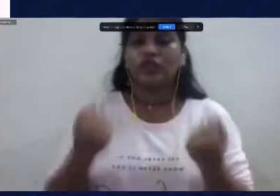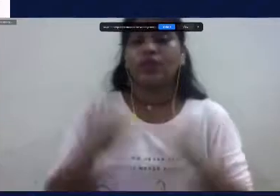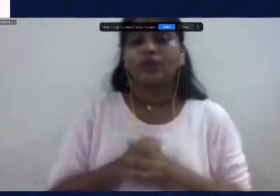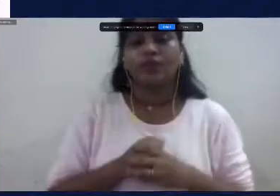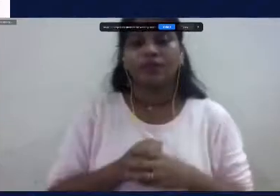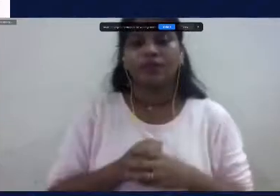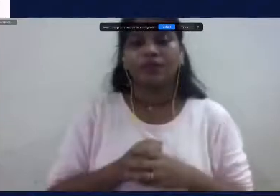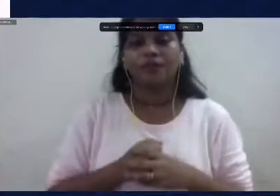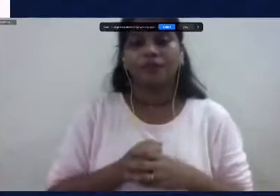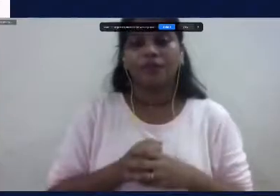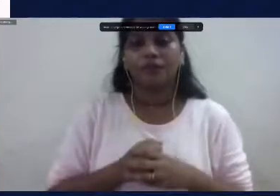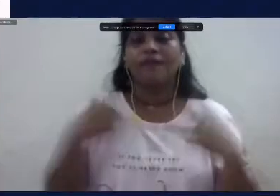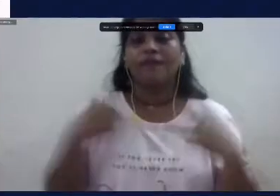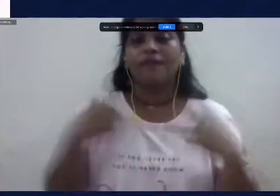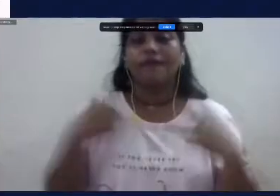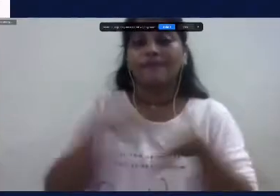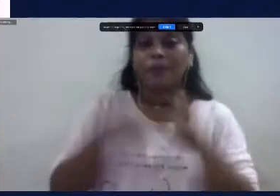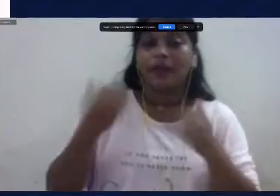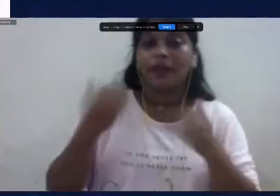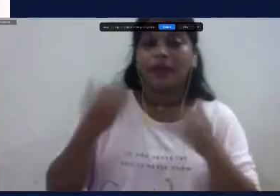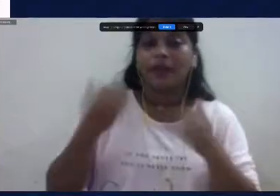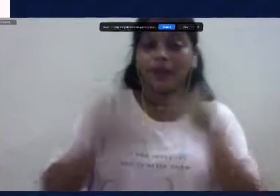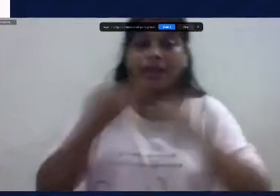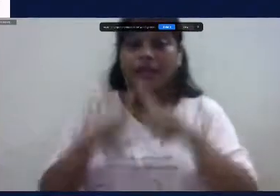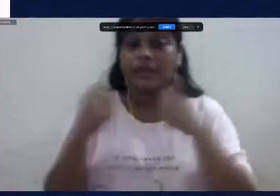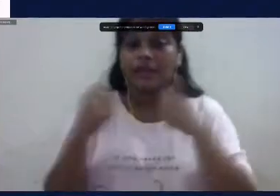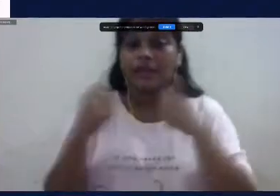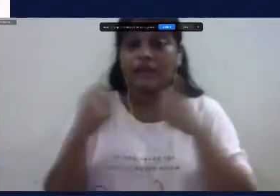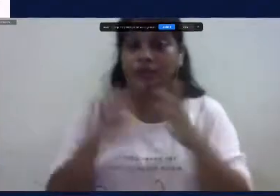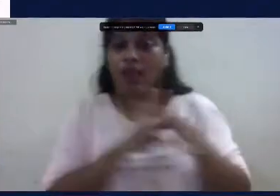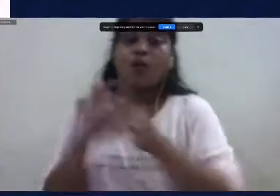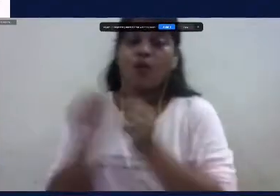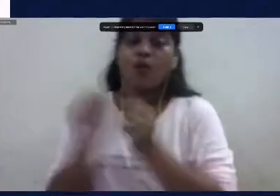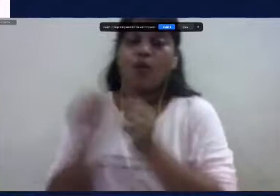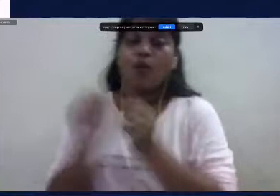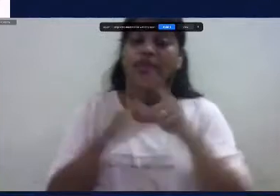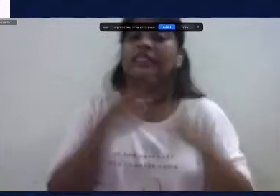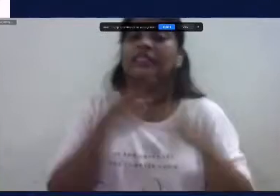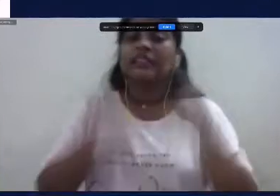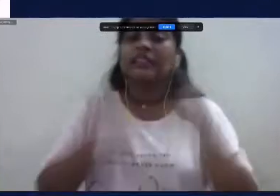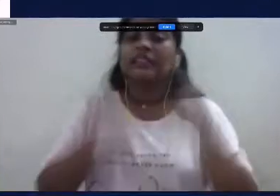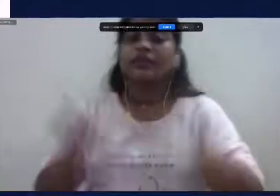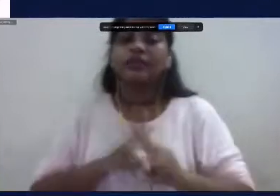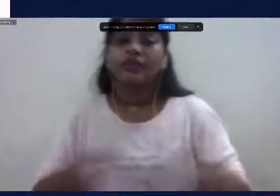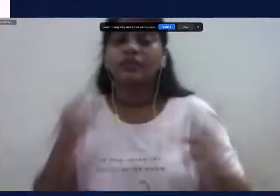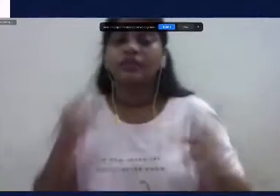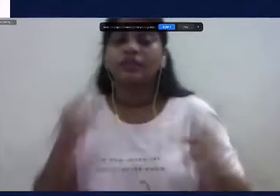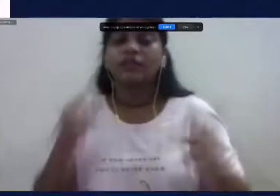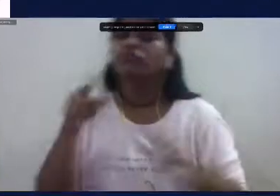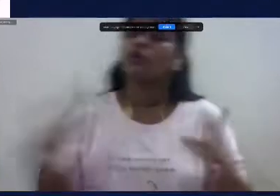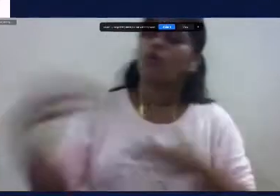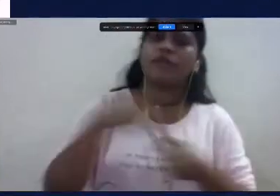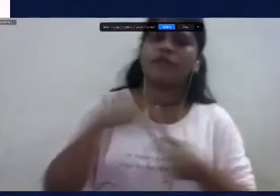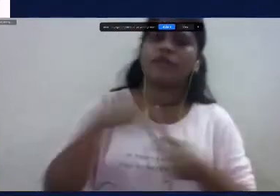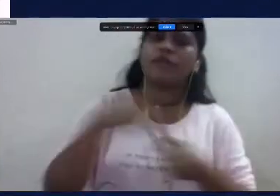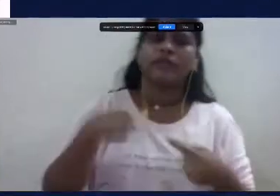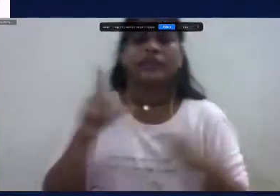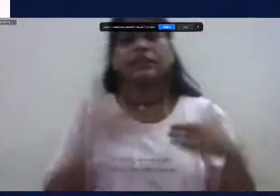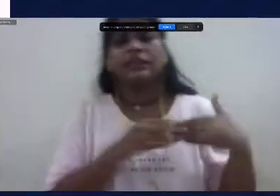what we mean by carrying teams along across these diverse set of teams. All of these, as I said,